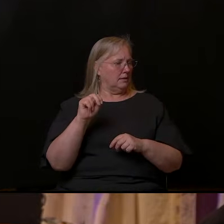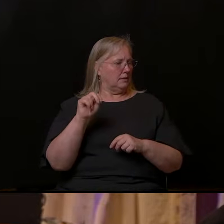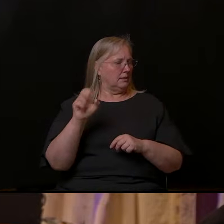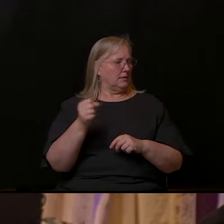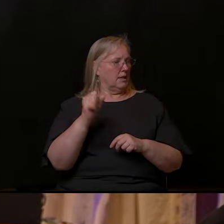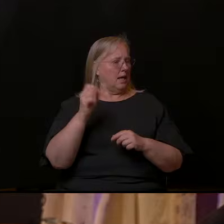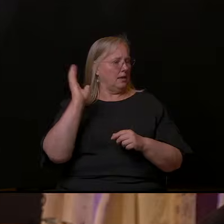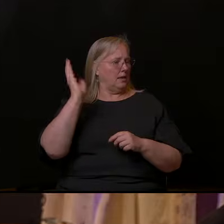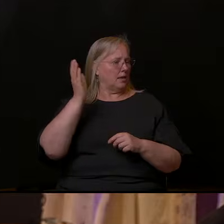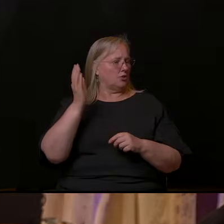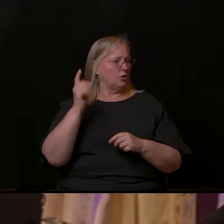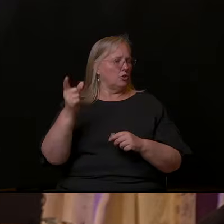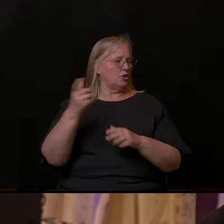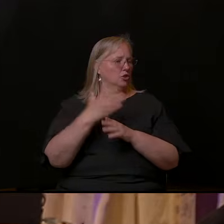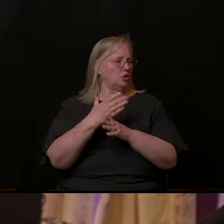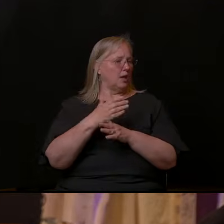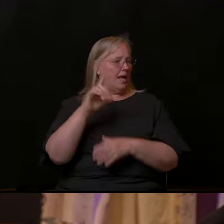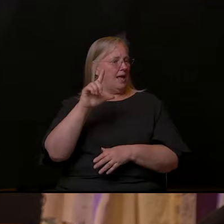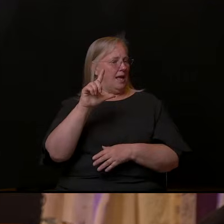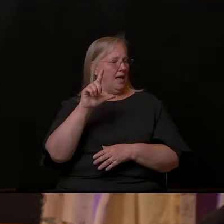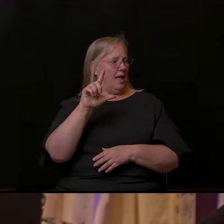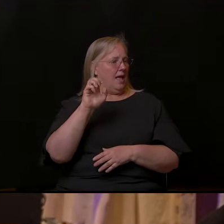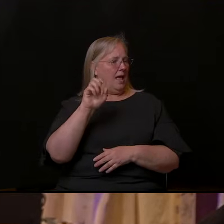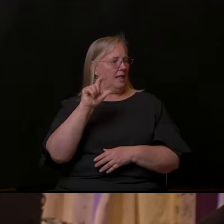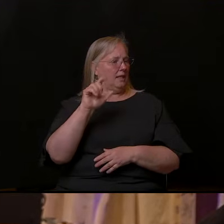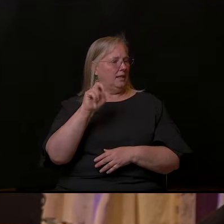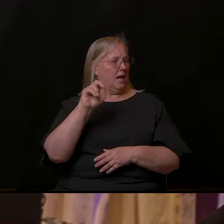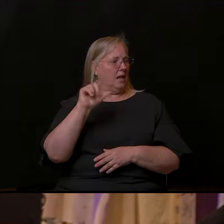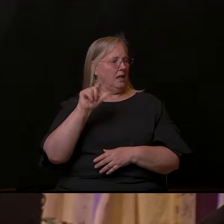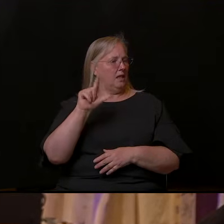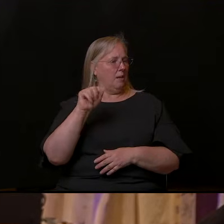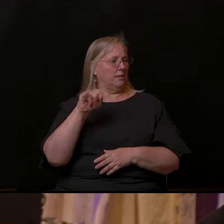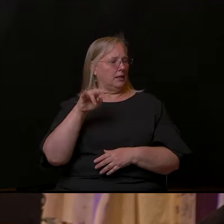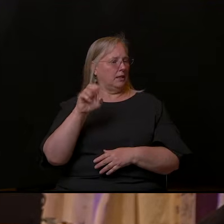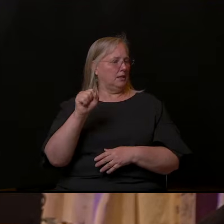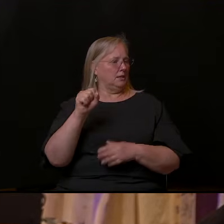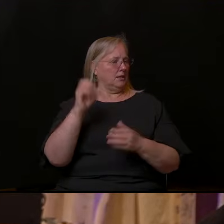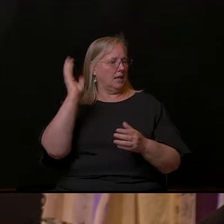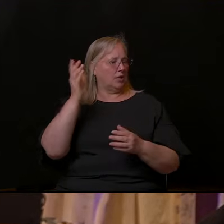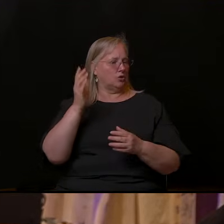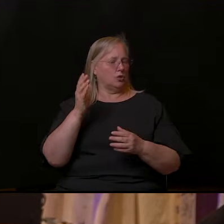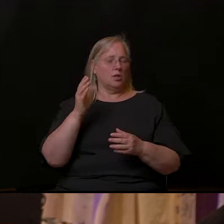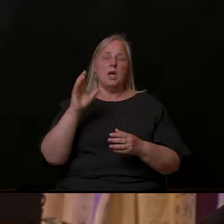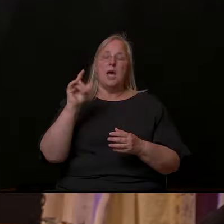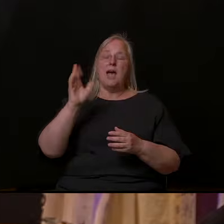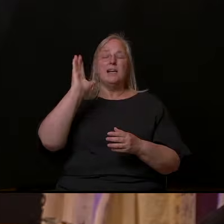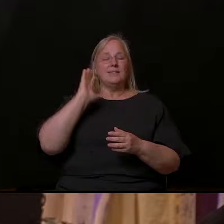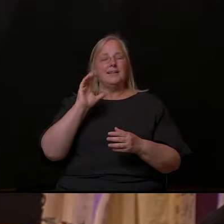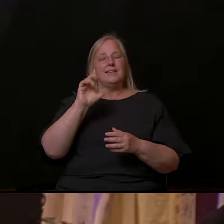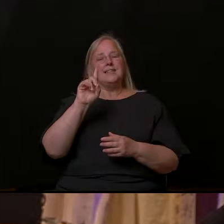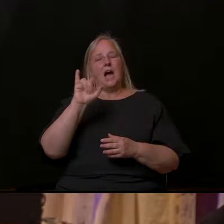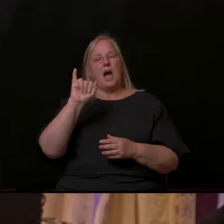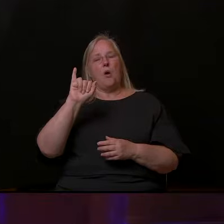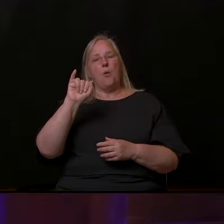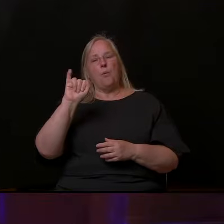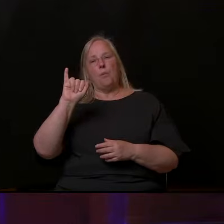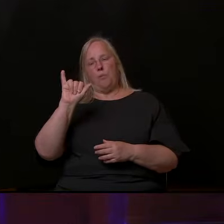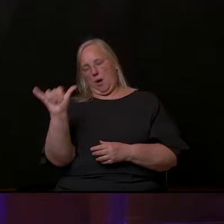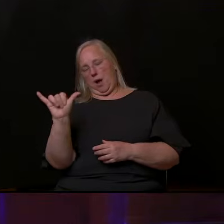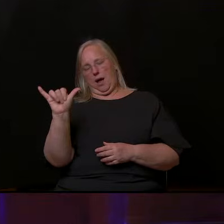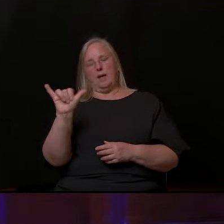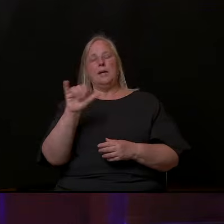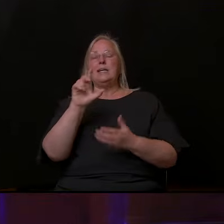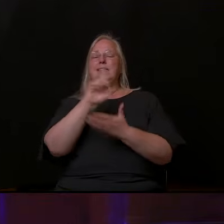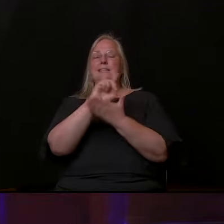She shared her work at the time, DIY, Design It Yourself, which argued that design should be